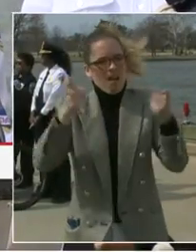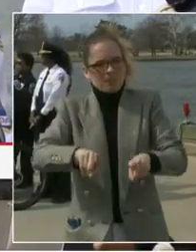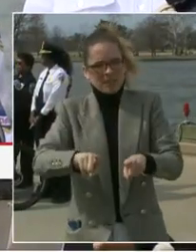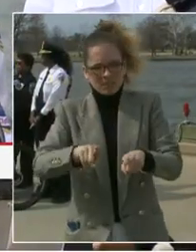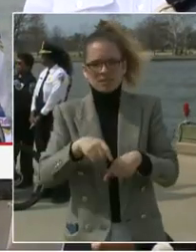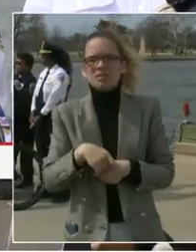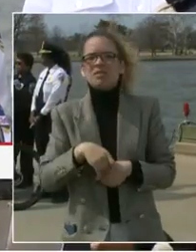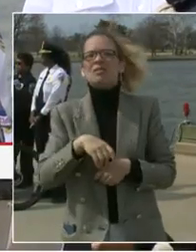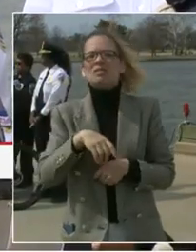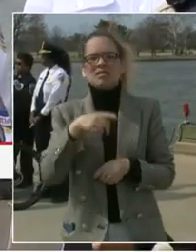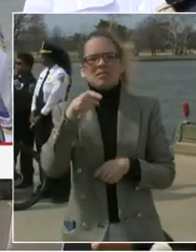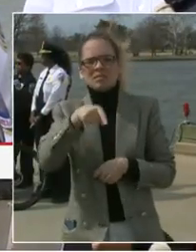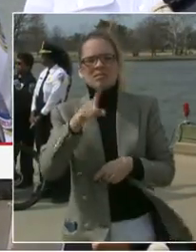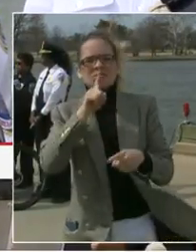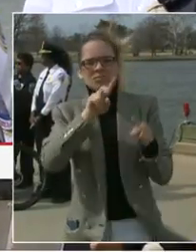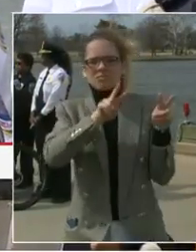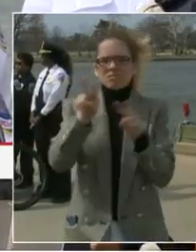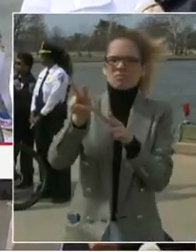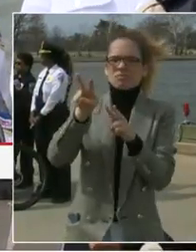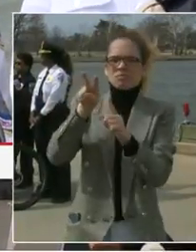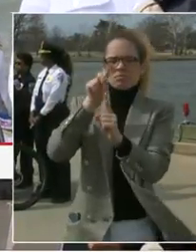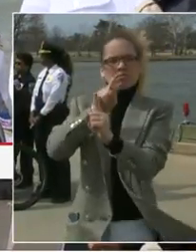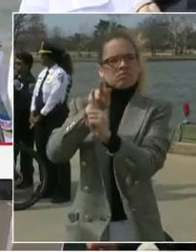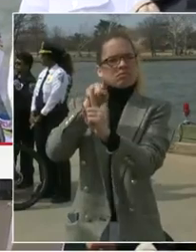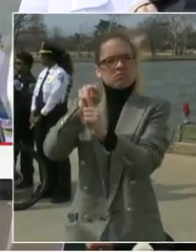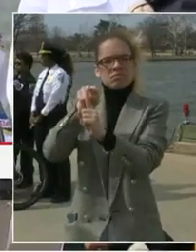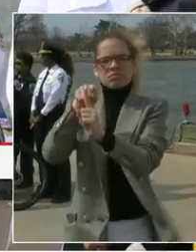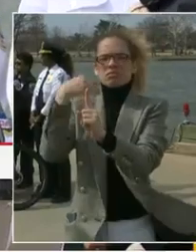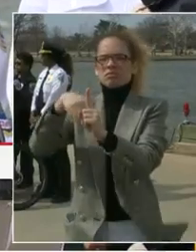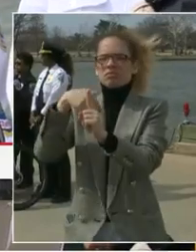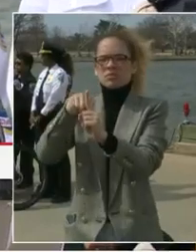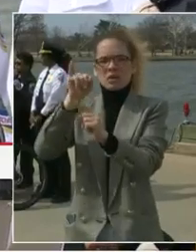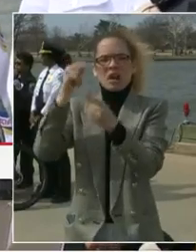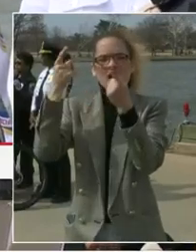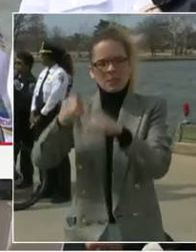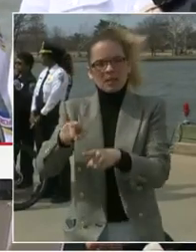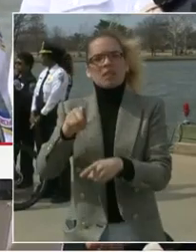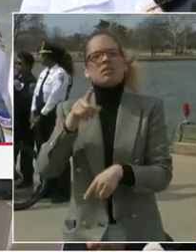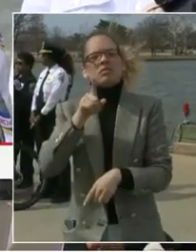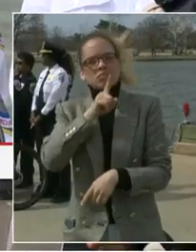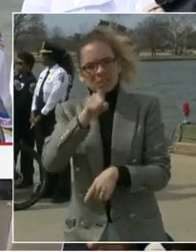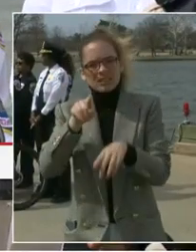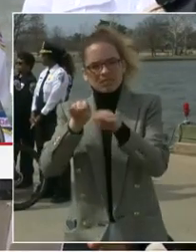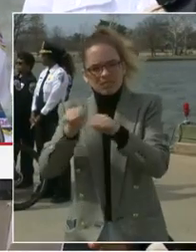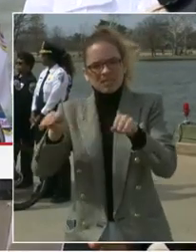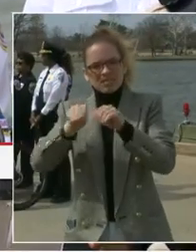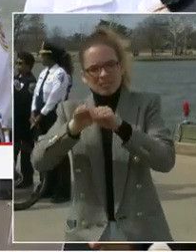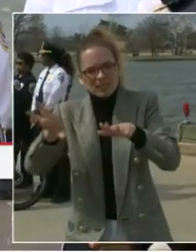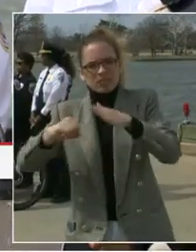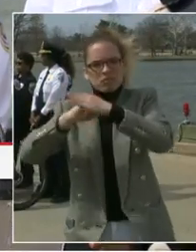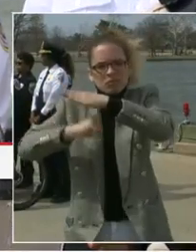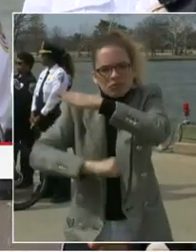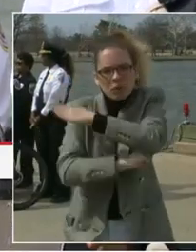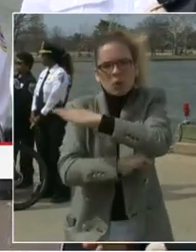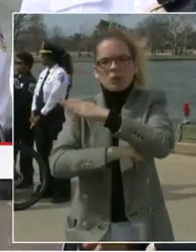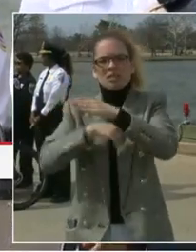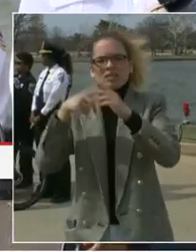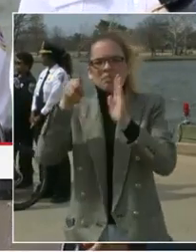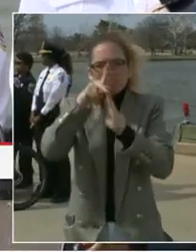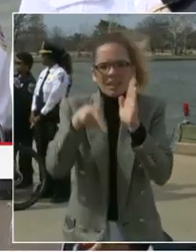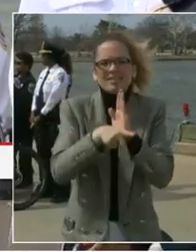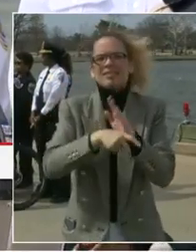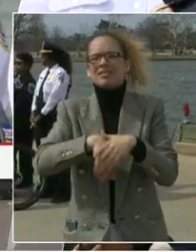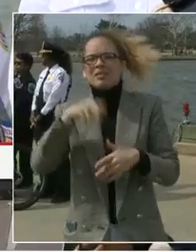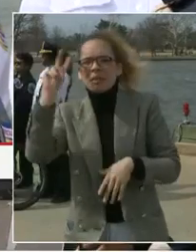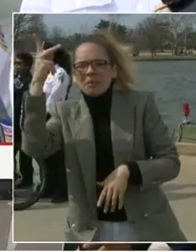world stage, and the work we did in this office laid the foundation for what exists today. Policies, training, strategies, and leadership